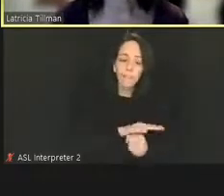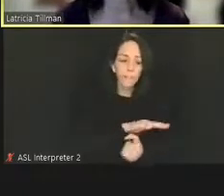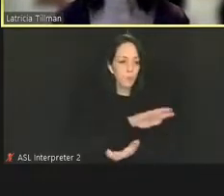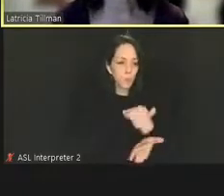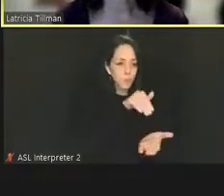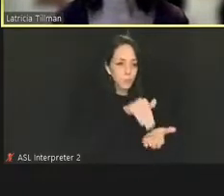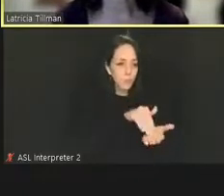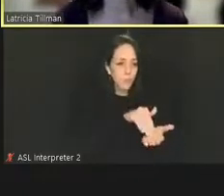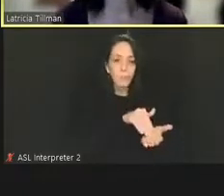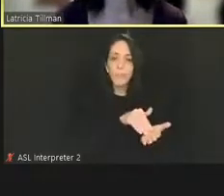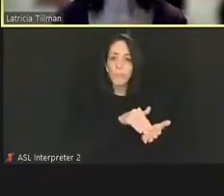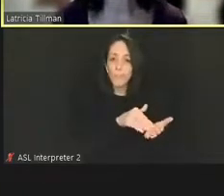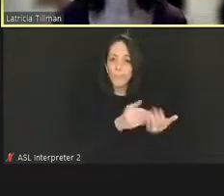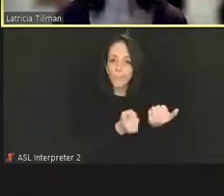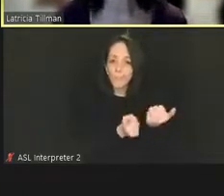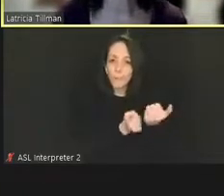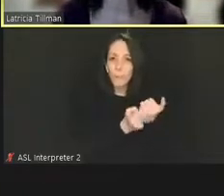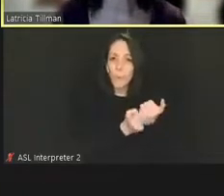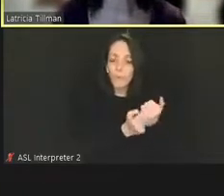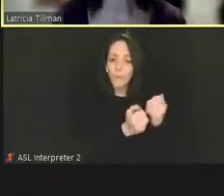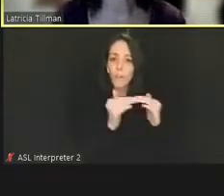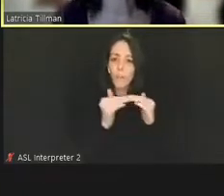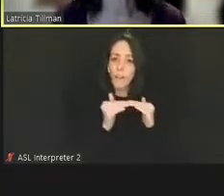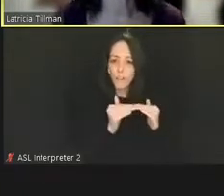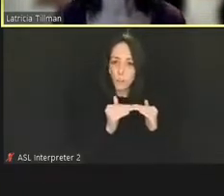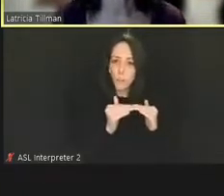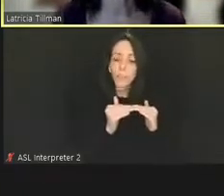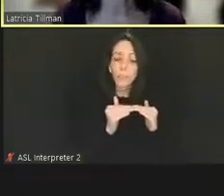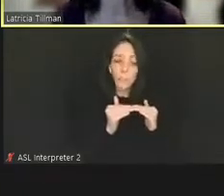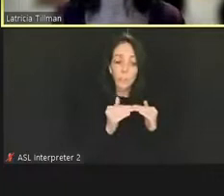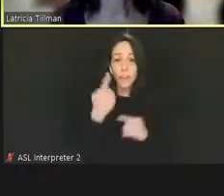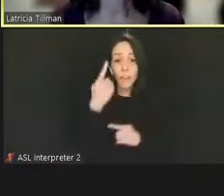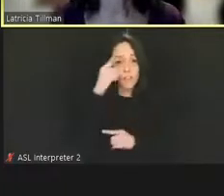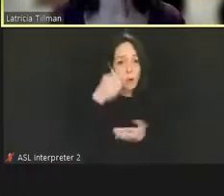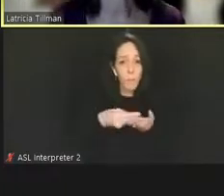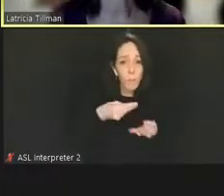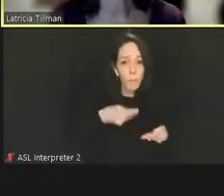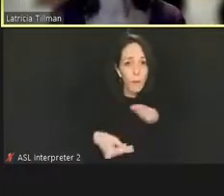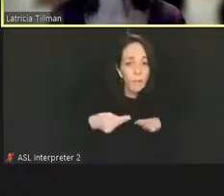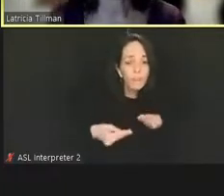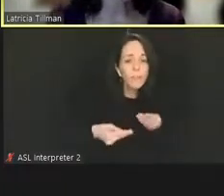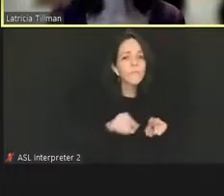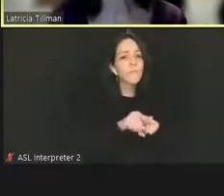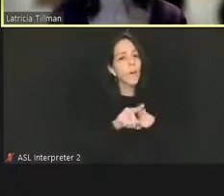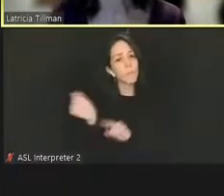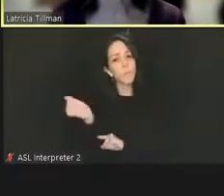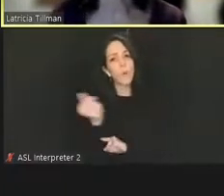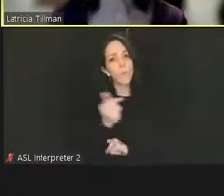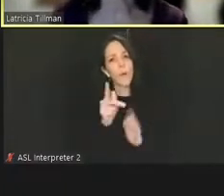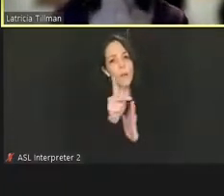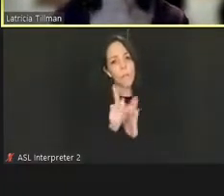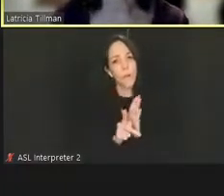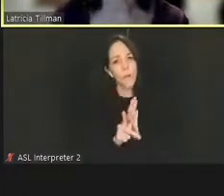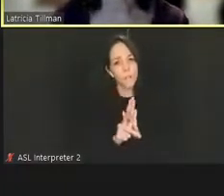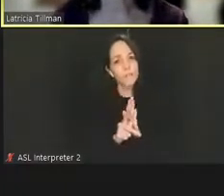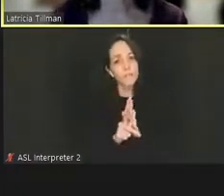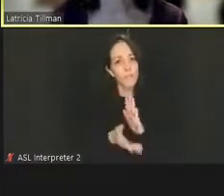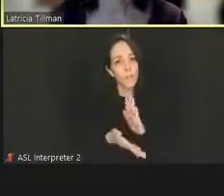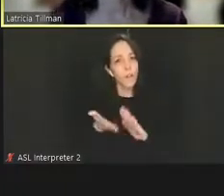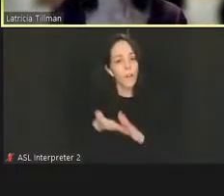build equity into budgeting, as well as into all of our county policies and